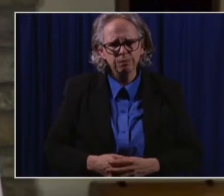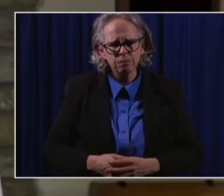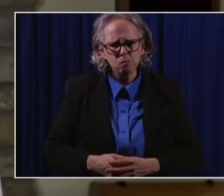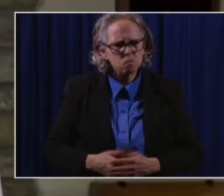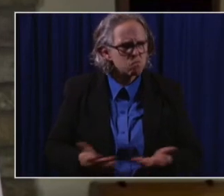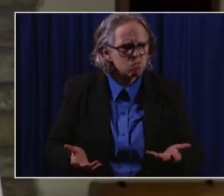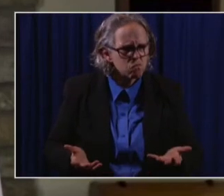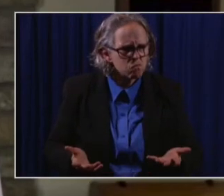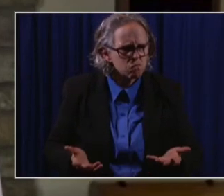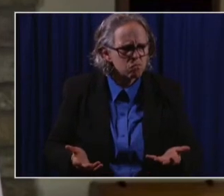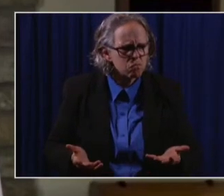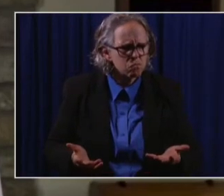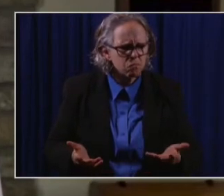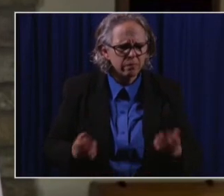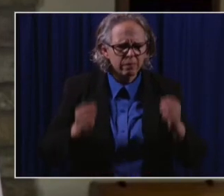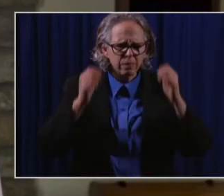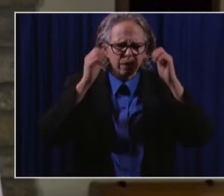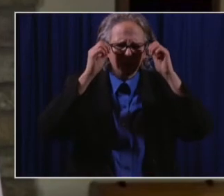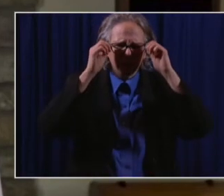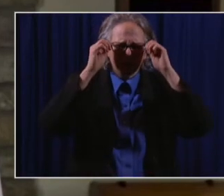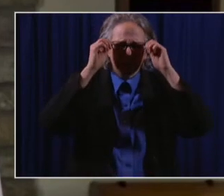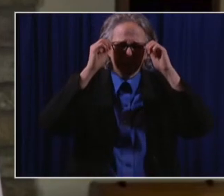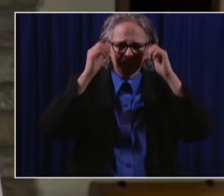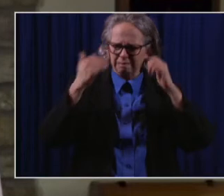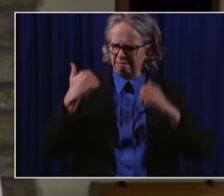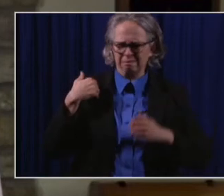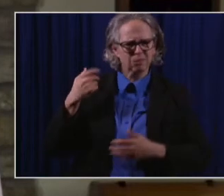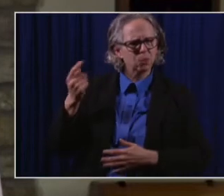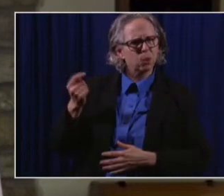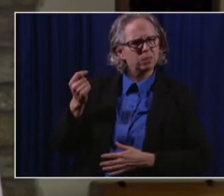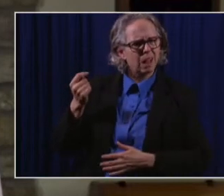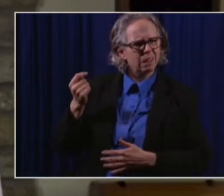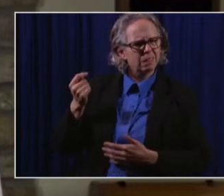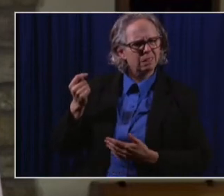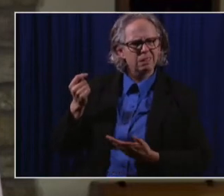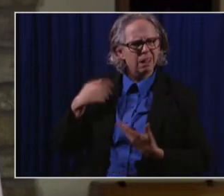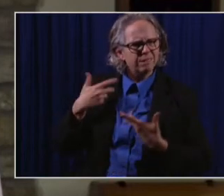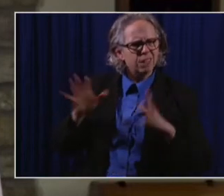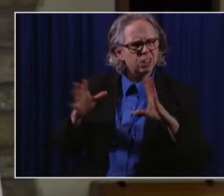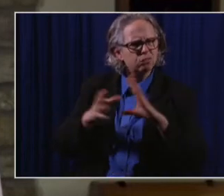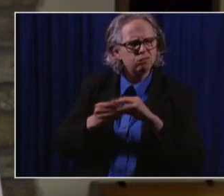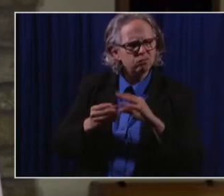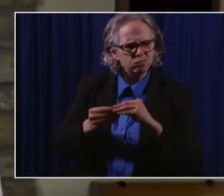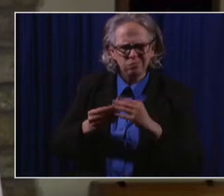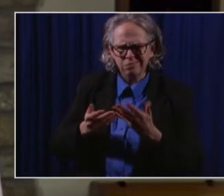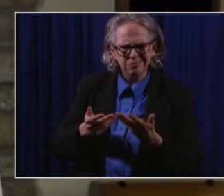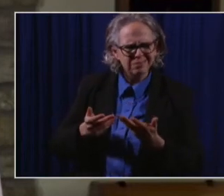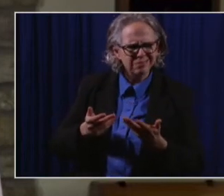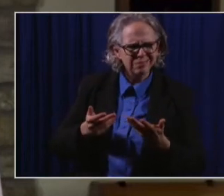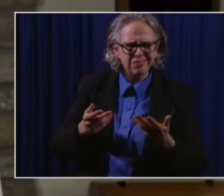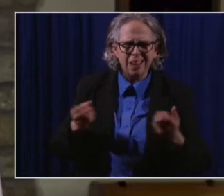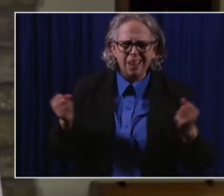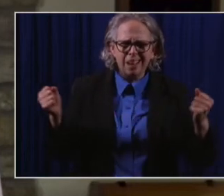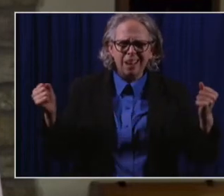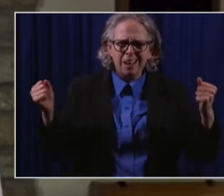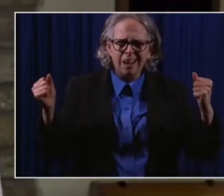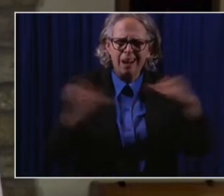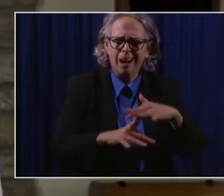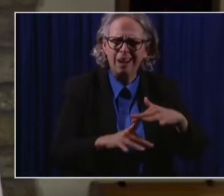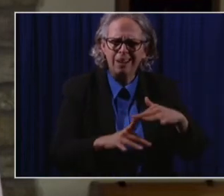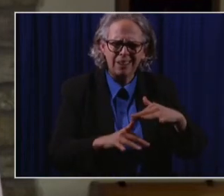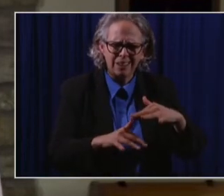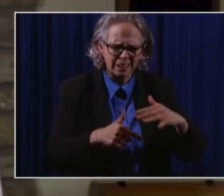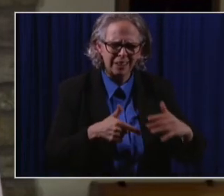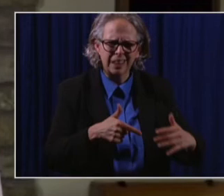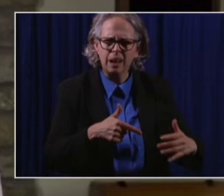like we talked about 2 days ago on Tuesday. A lot of this is gatherings of people. We don't have the ability to go